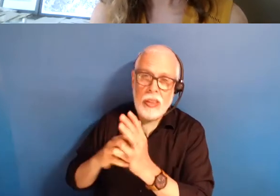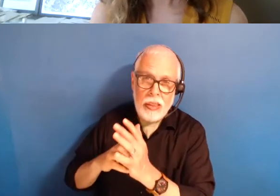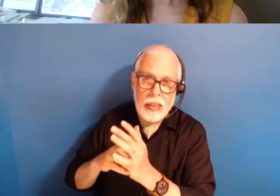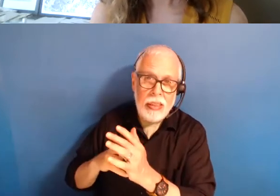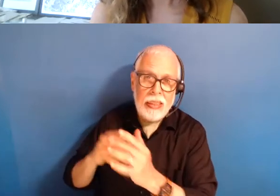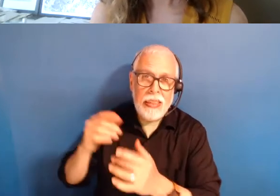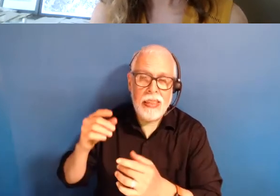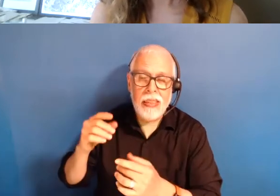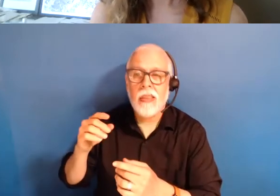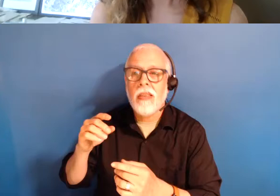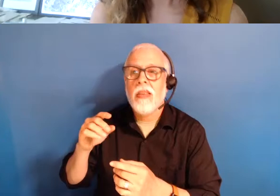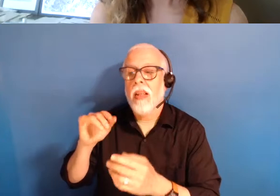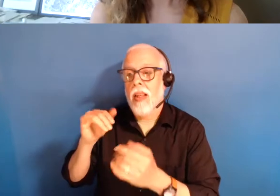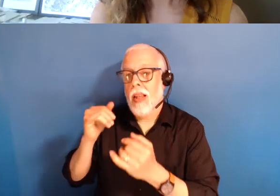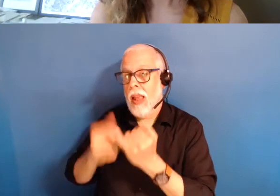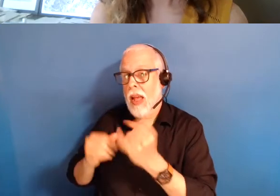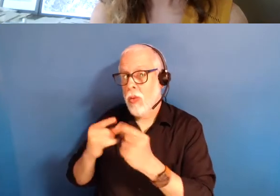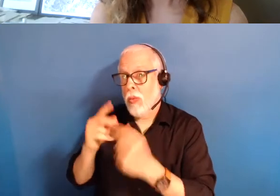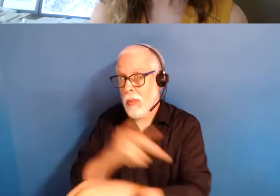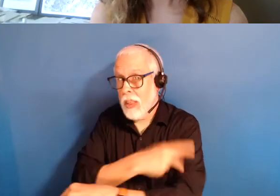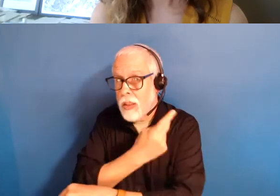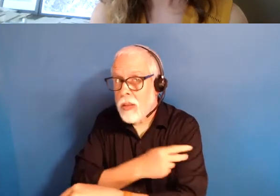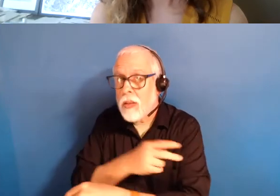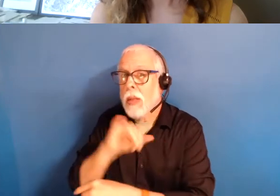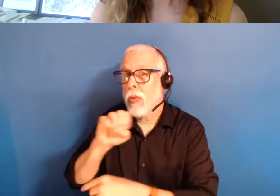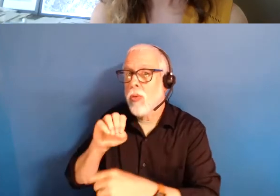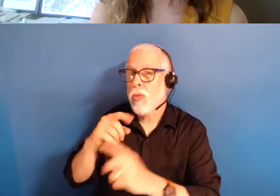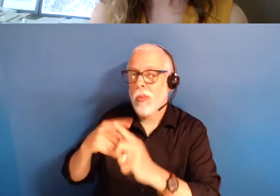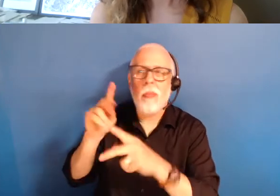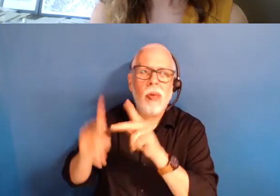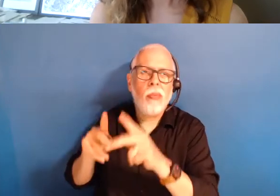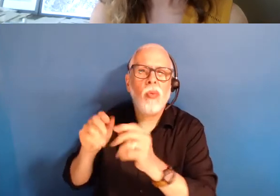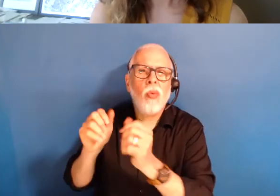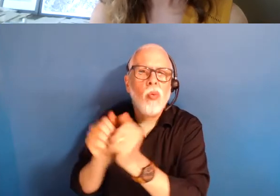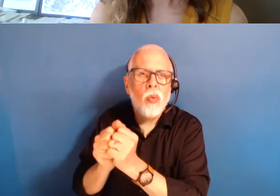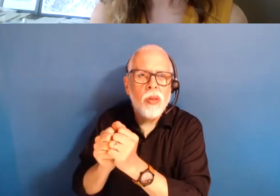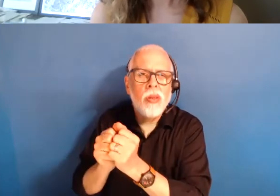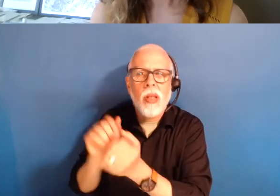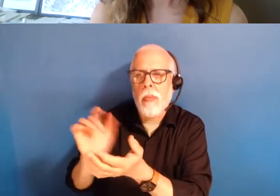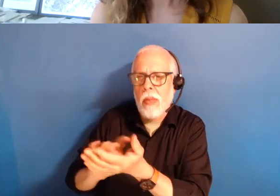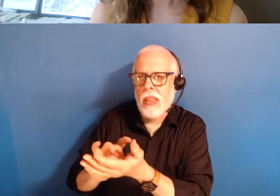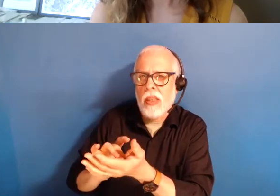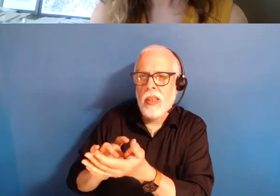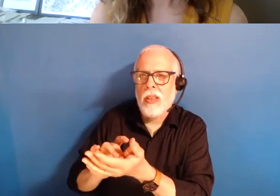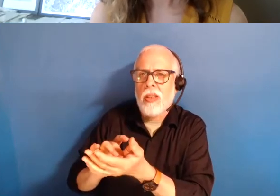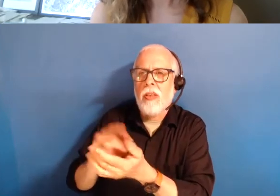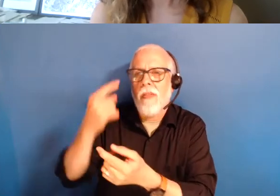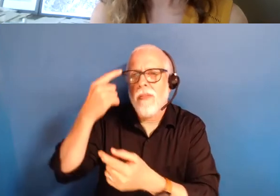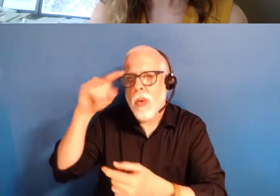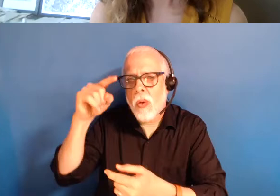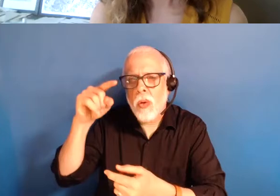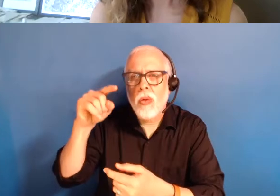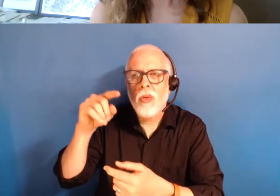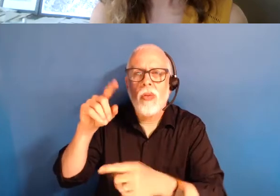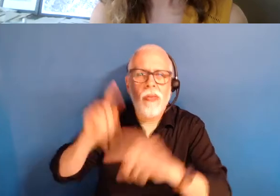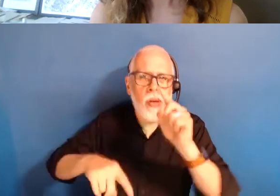And that last group of patients, typically those are folks receiving medications for